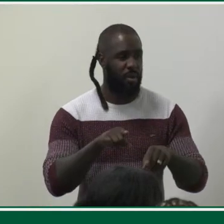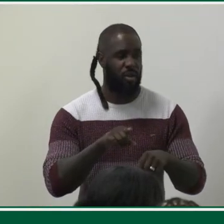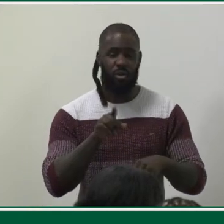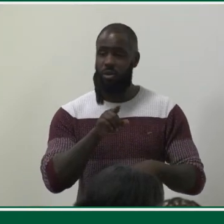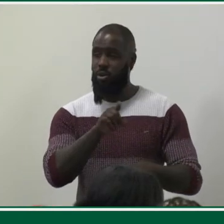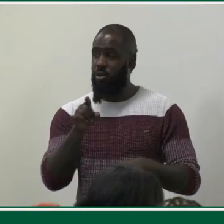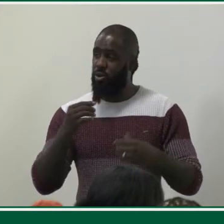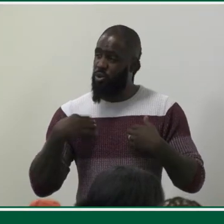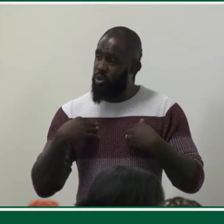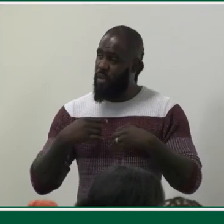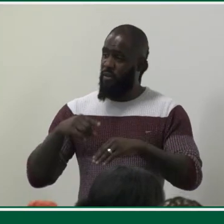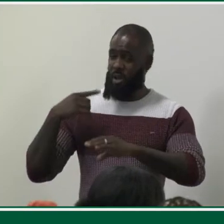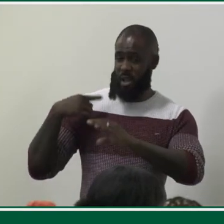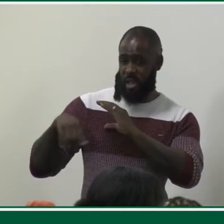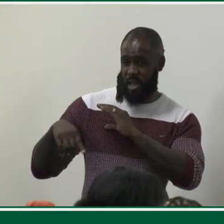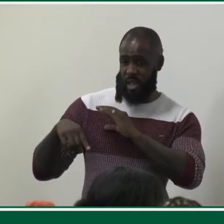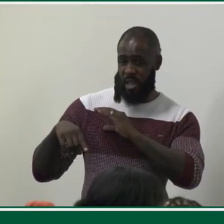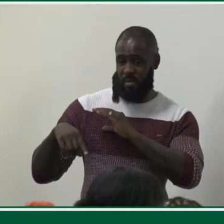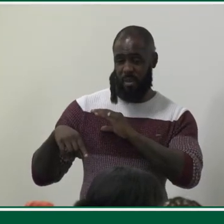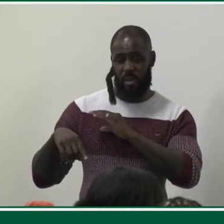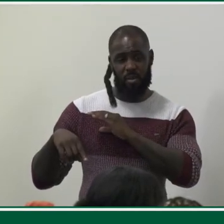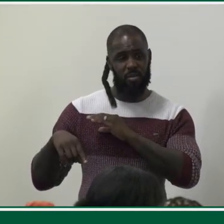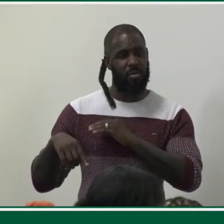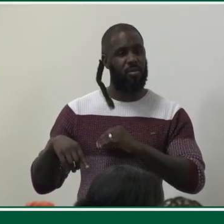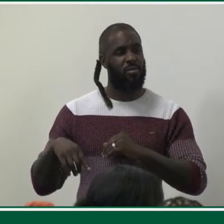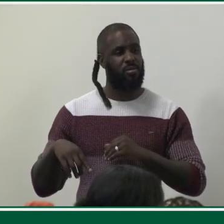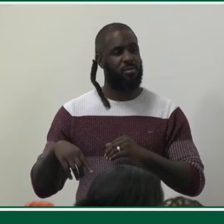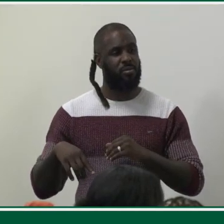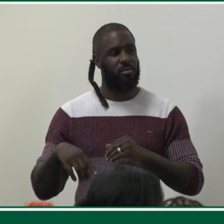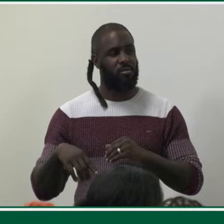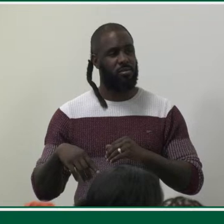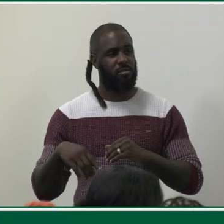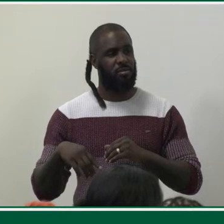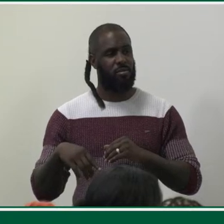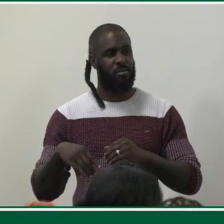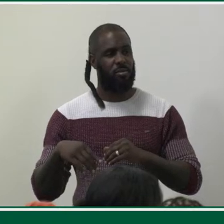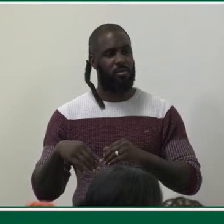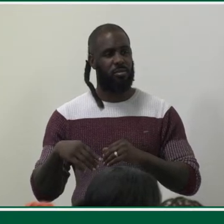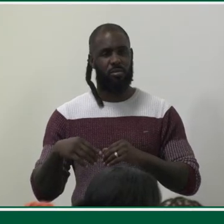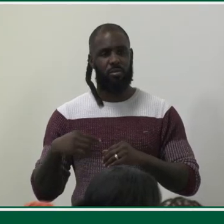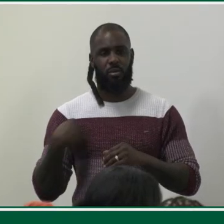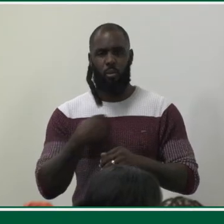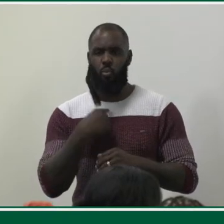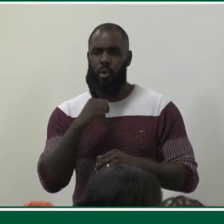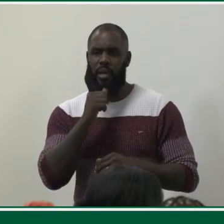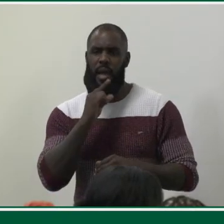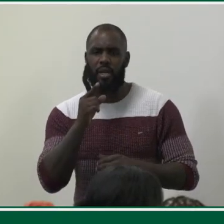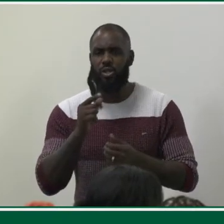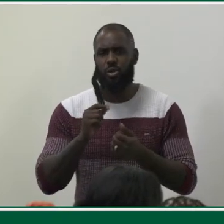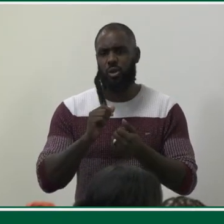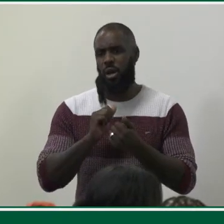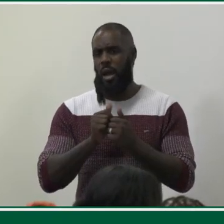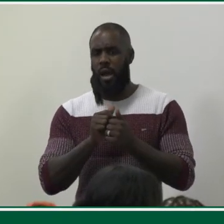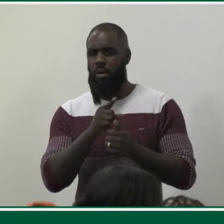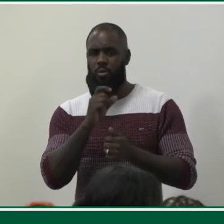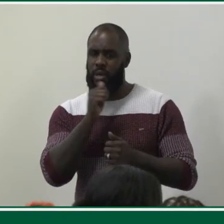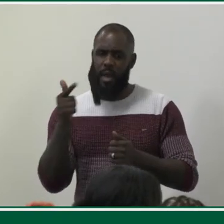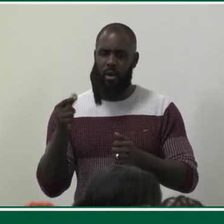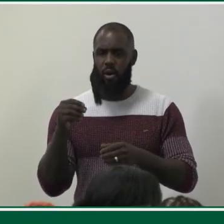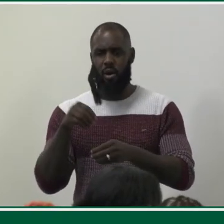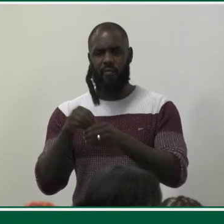email addresses. You got everything. Let us know, because we won't know where you get hit every time, because we're not all on the